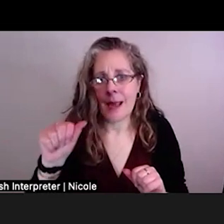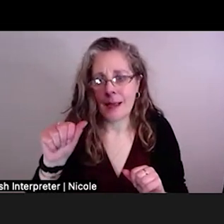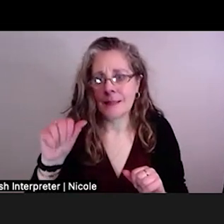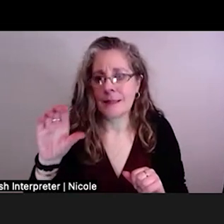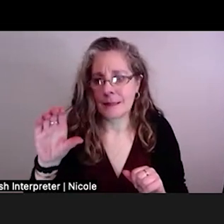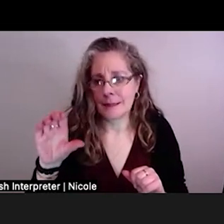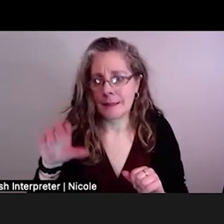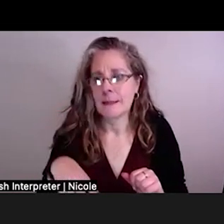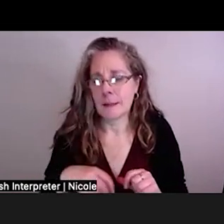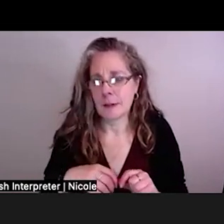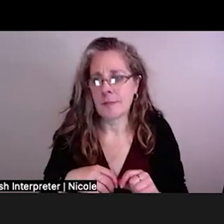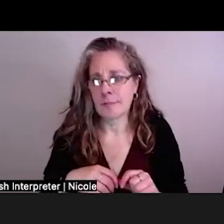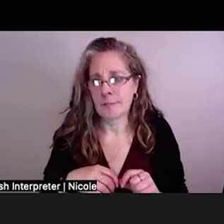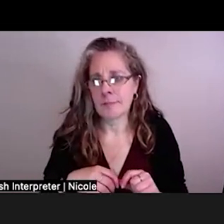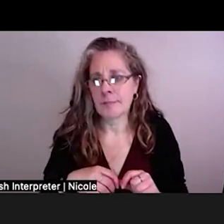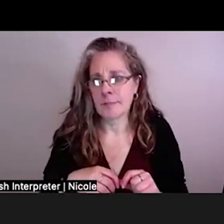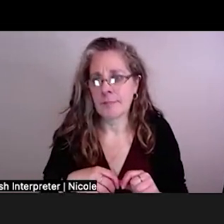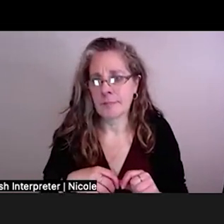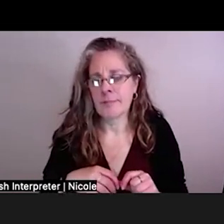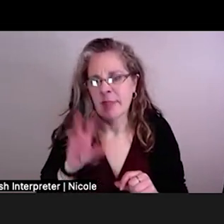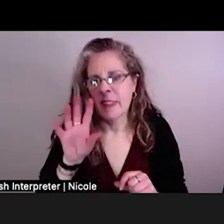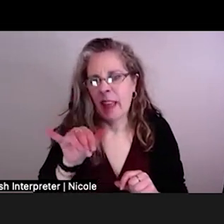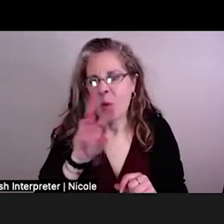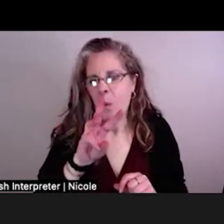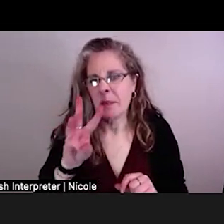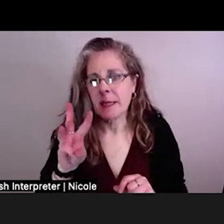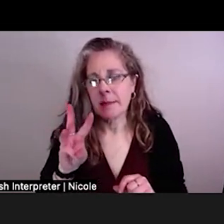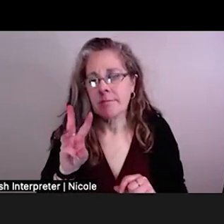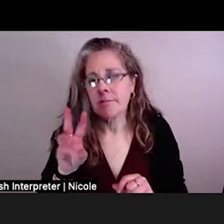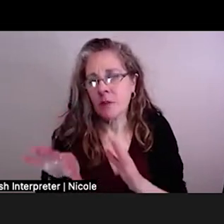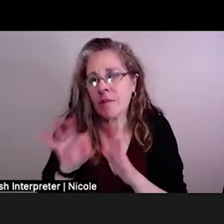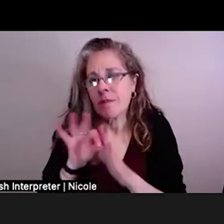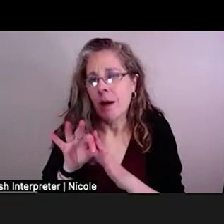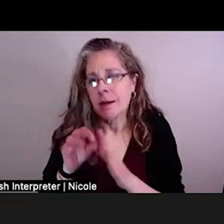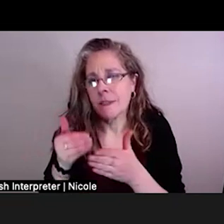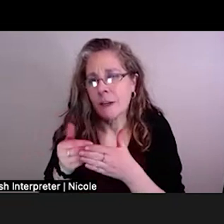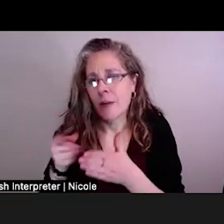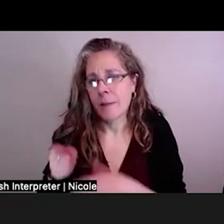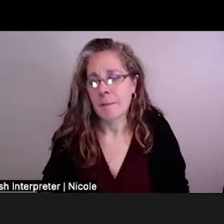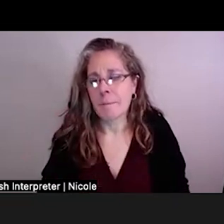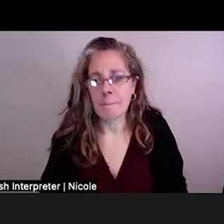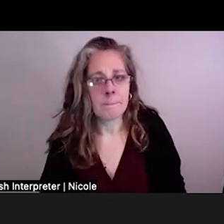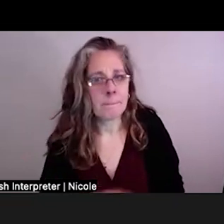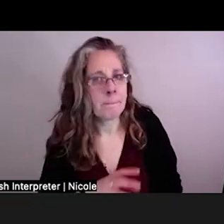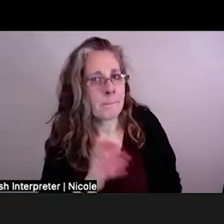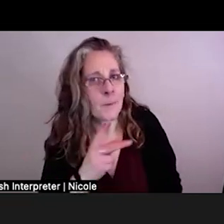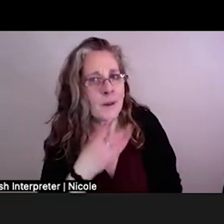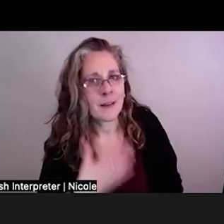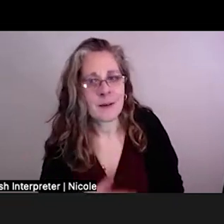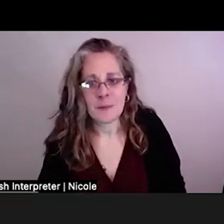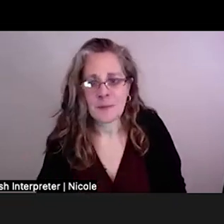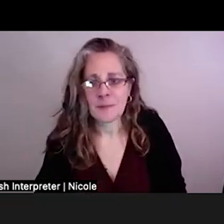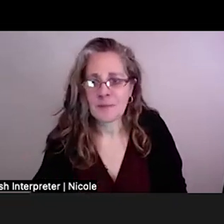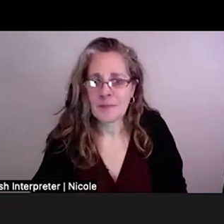ISAAC website, and to see if there's a chapter. Okay.